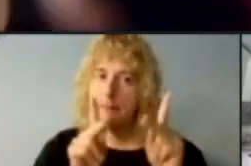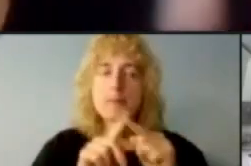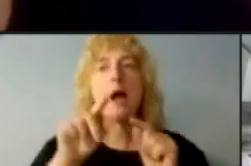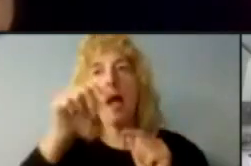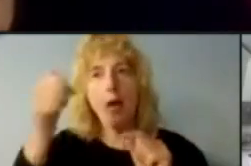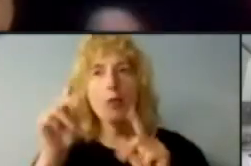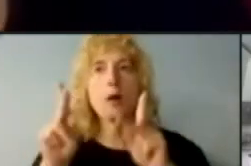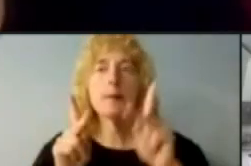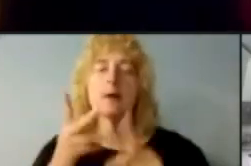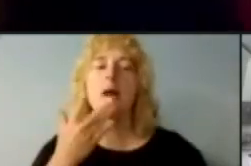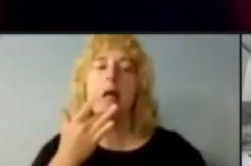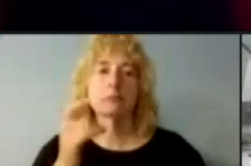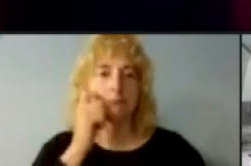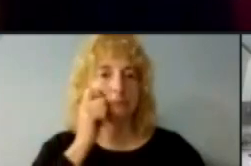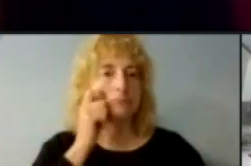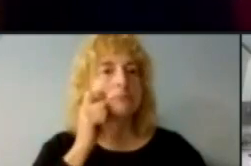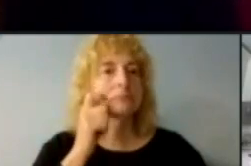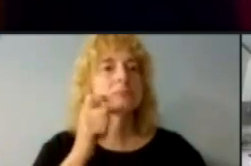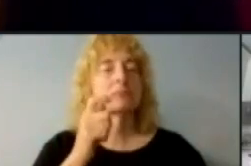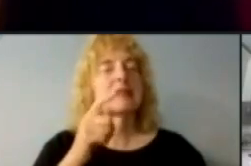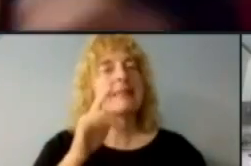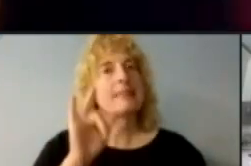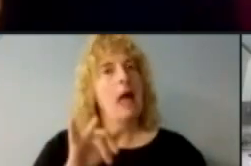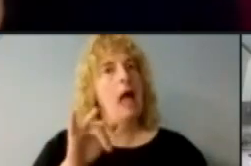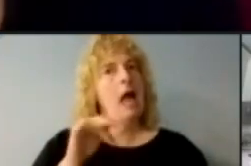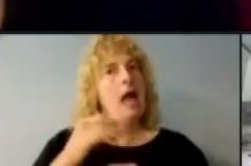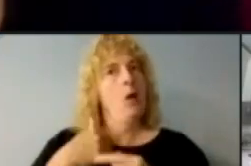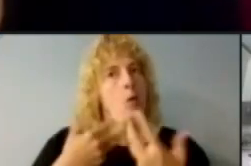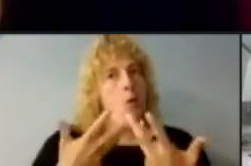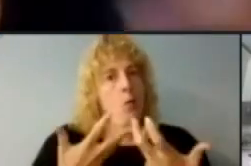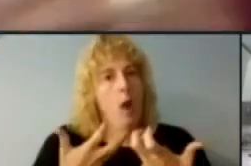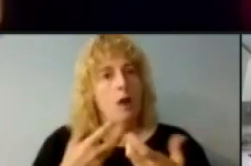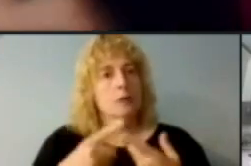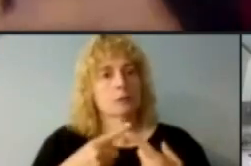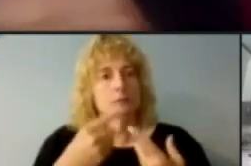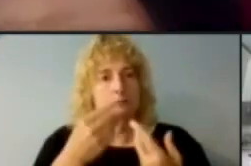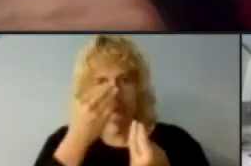an extension of the university to say, we want to lead in this area,